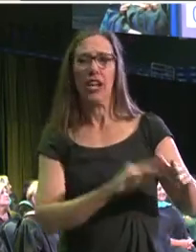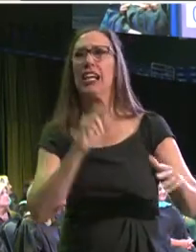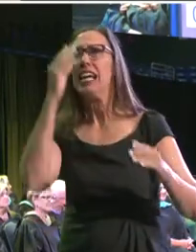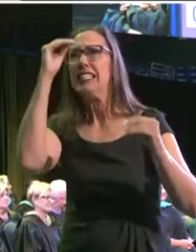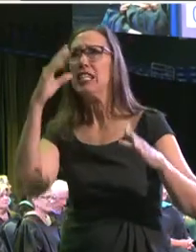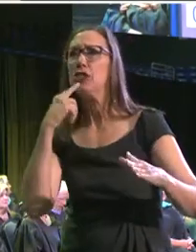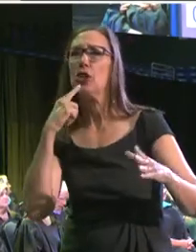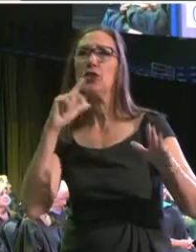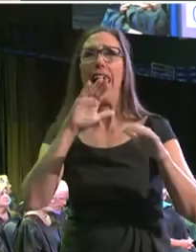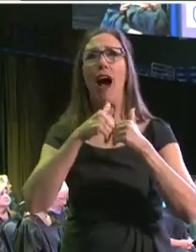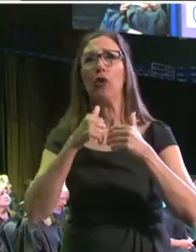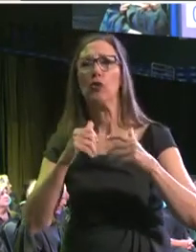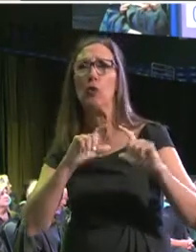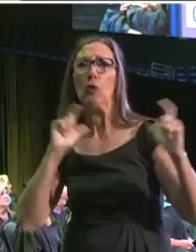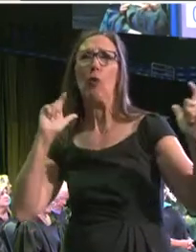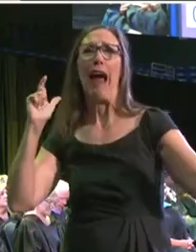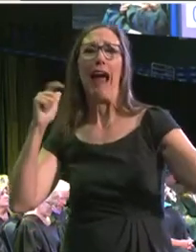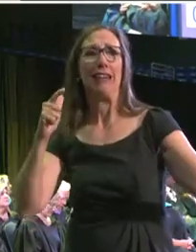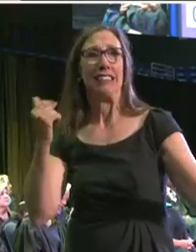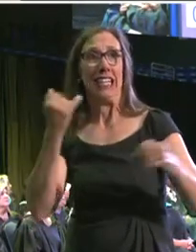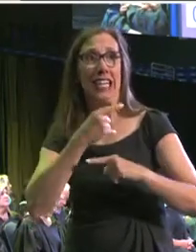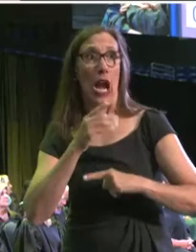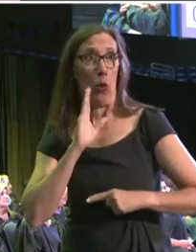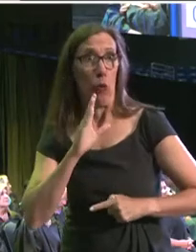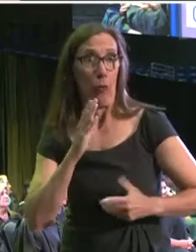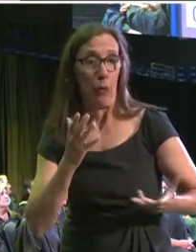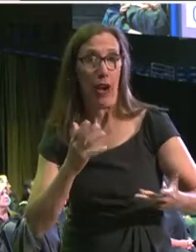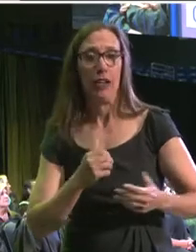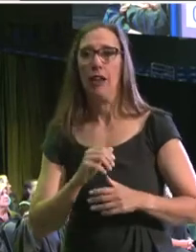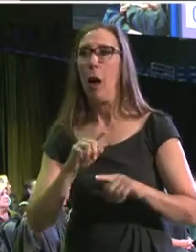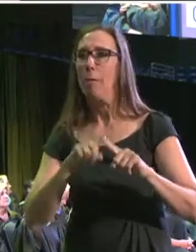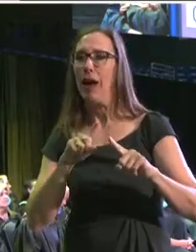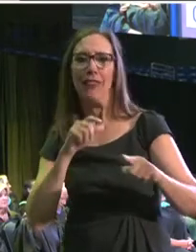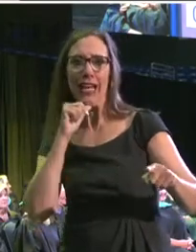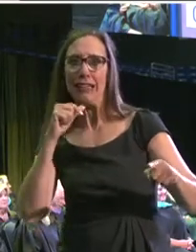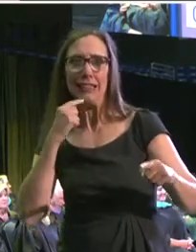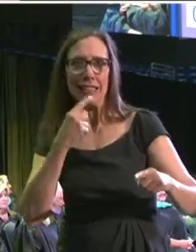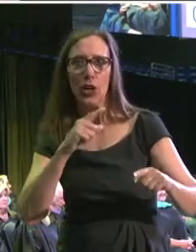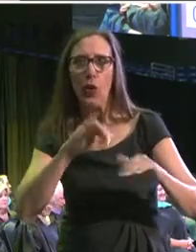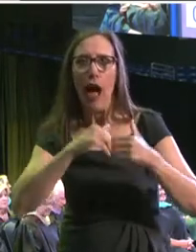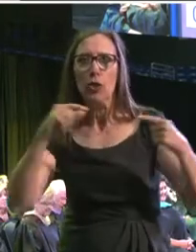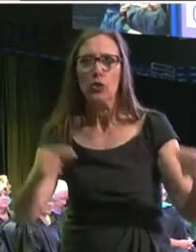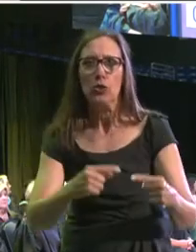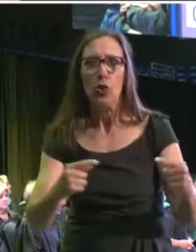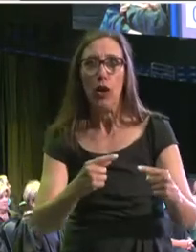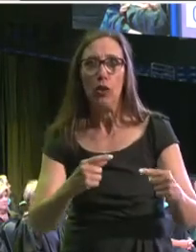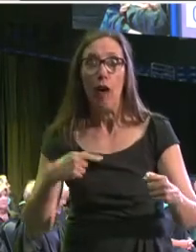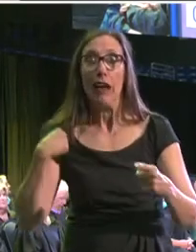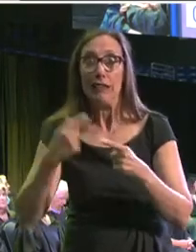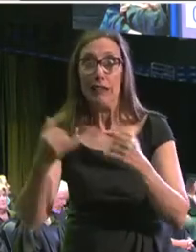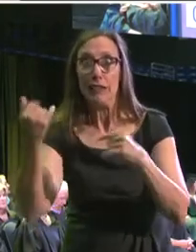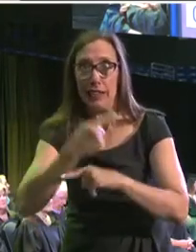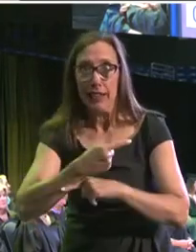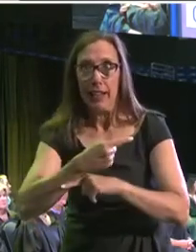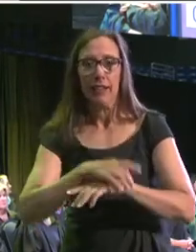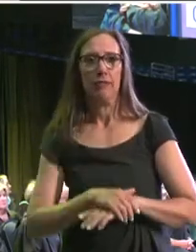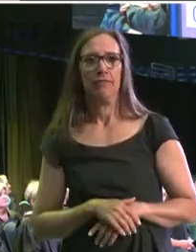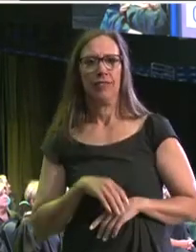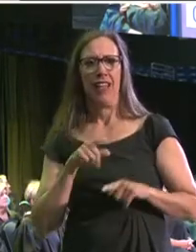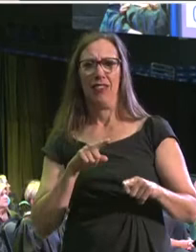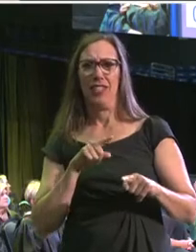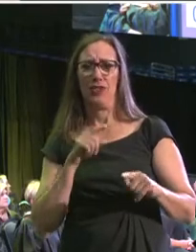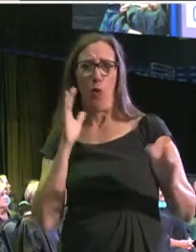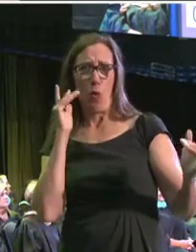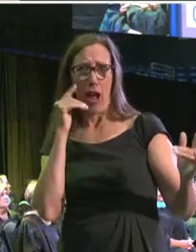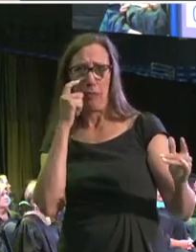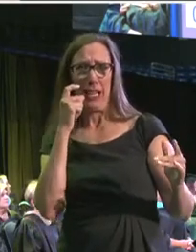and exciting this day would be. What they didn't tell us, though, was the amount of struggle it would take to get to this day. This is all